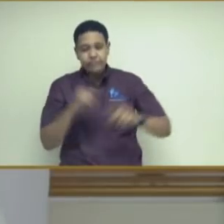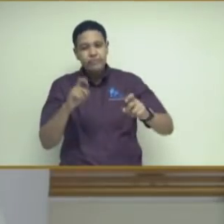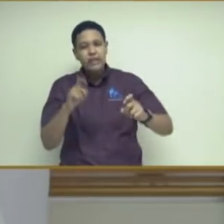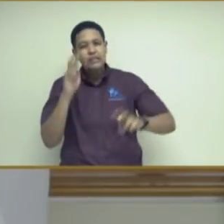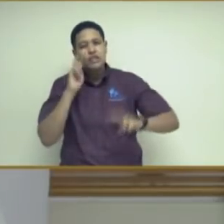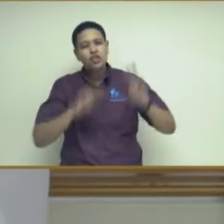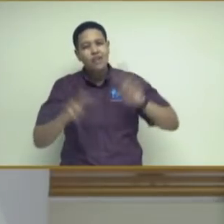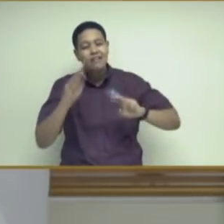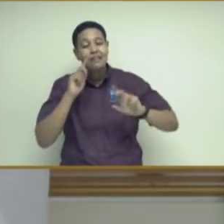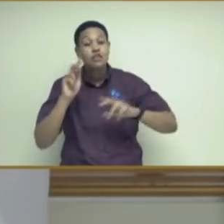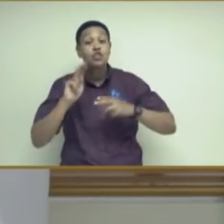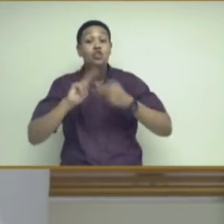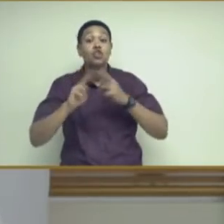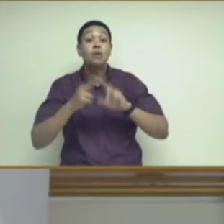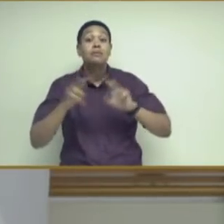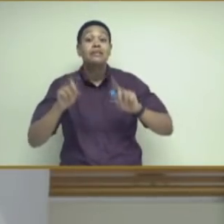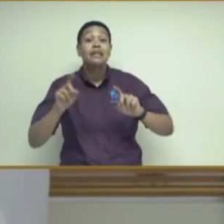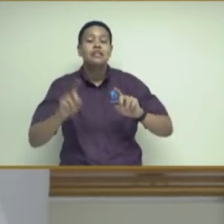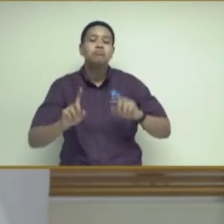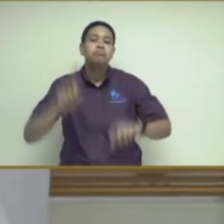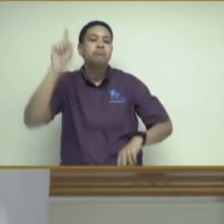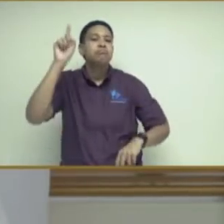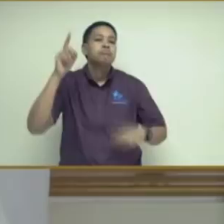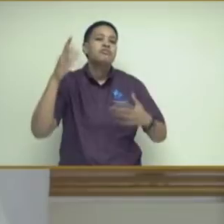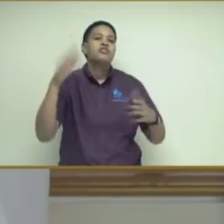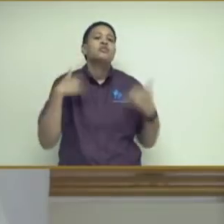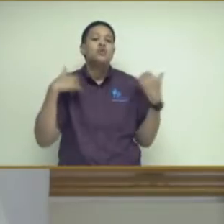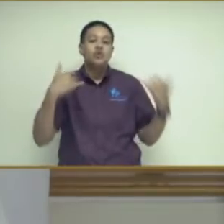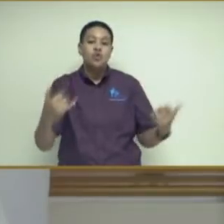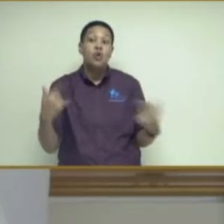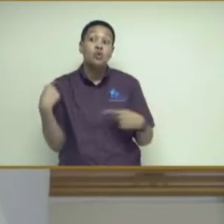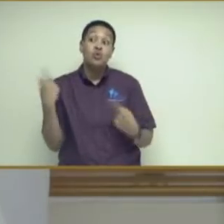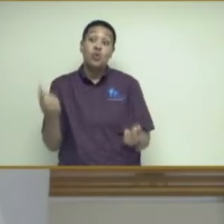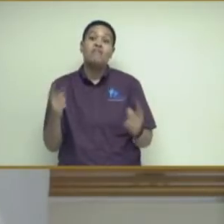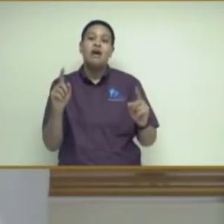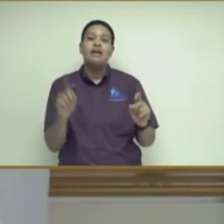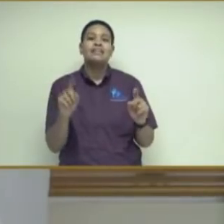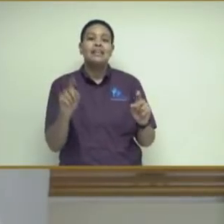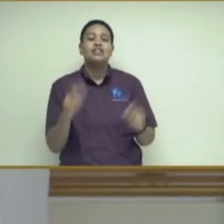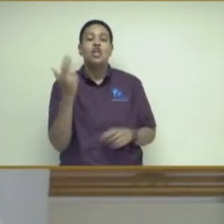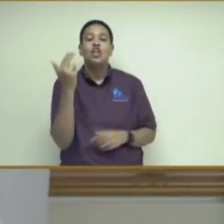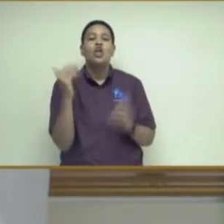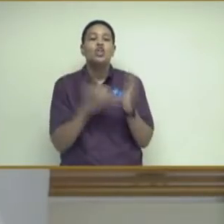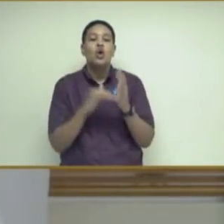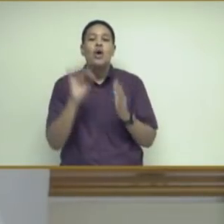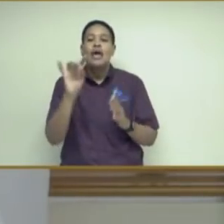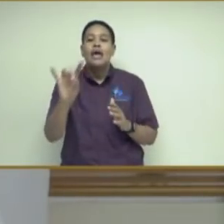testing numbers are up. We are now completed